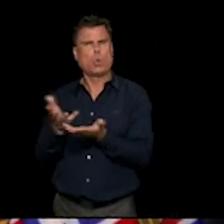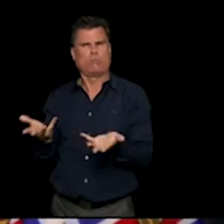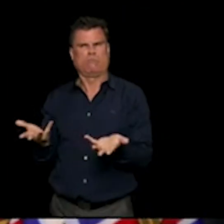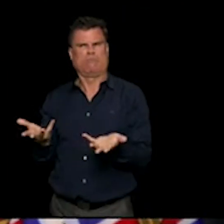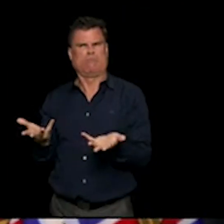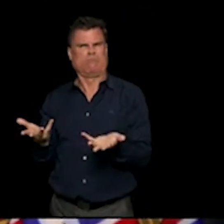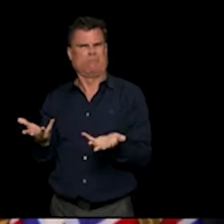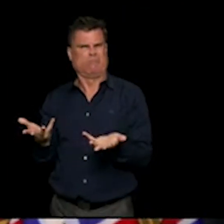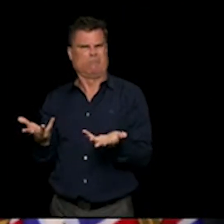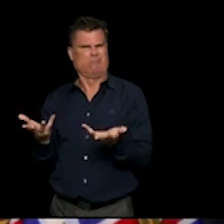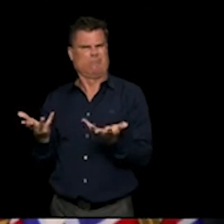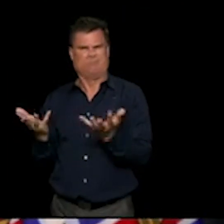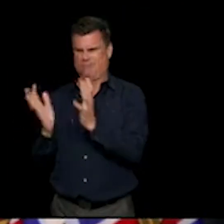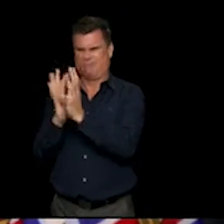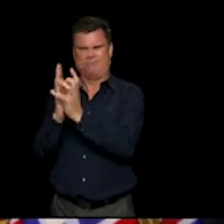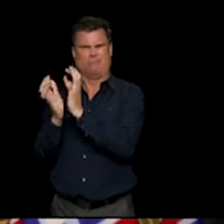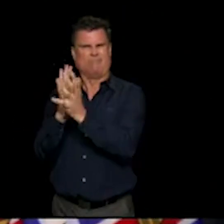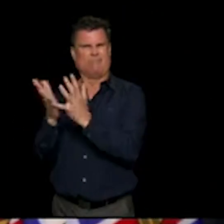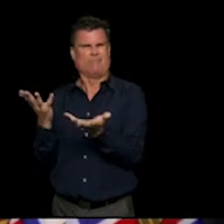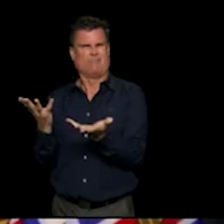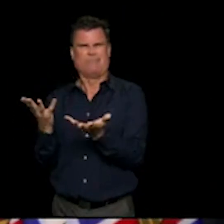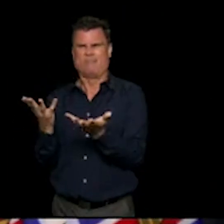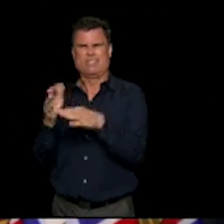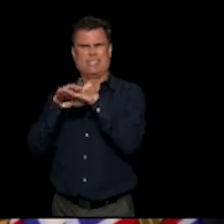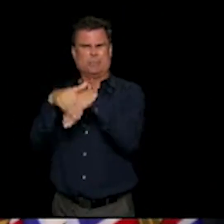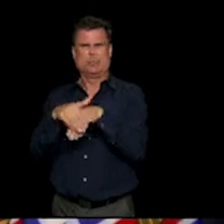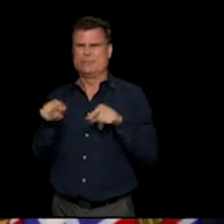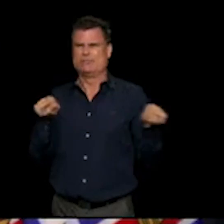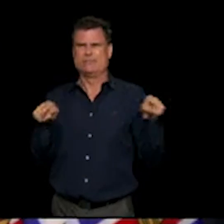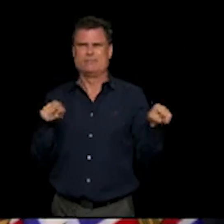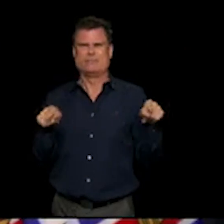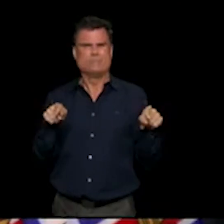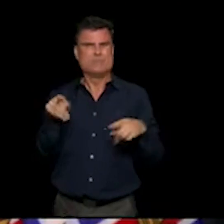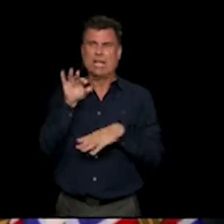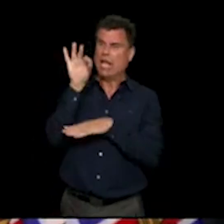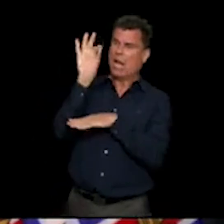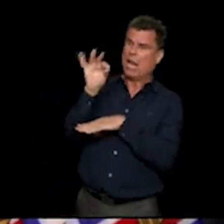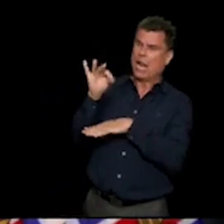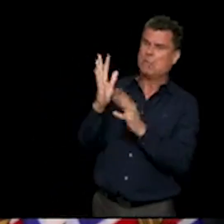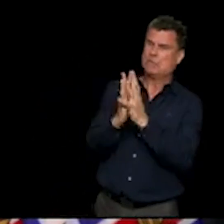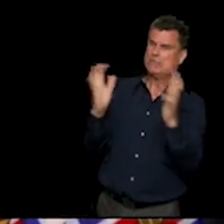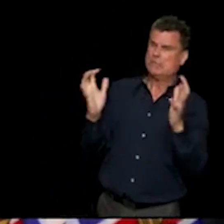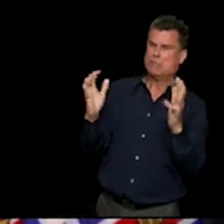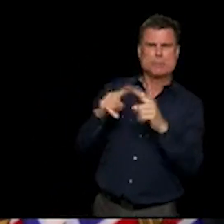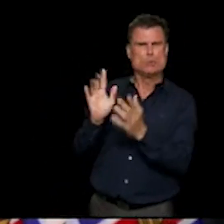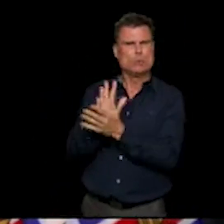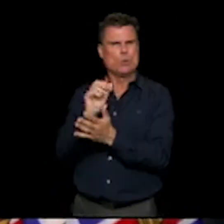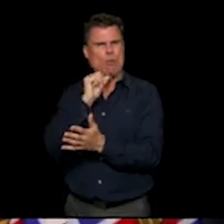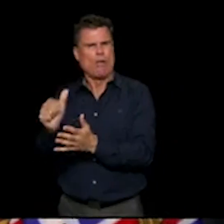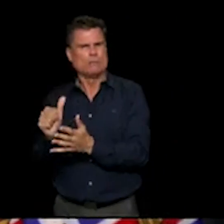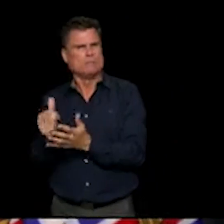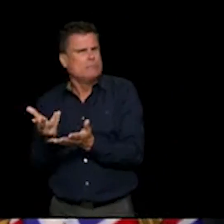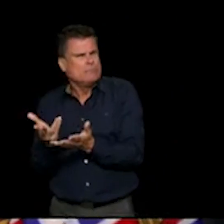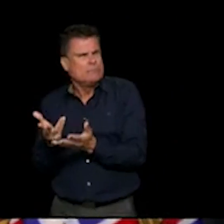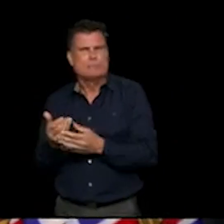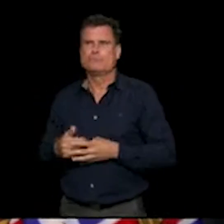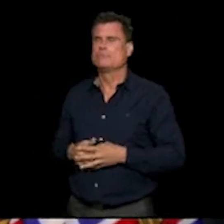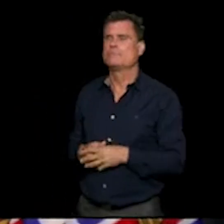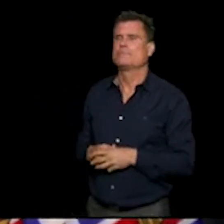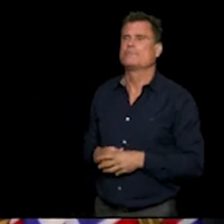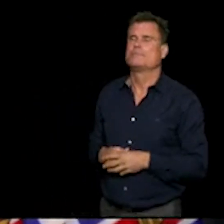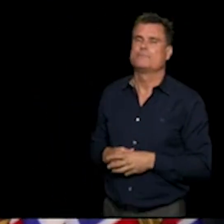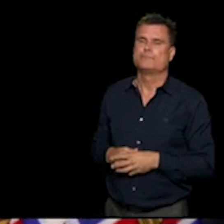boards to meet face-to-face with an opportunity for the public to safely address them? Well, what I would say is that